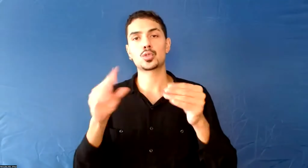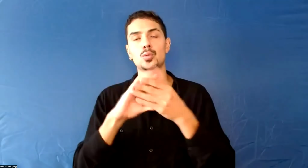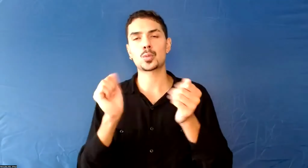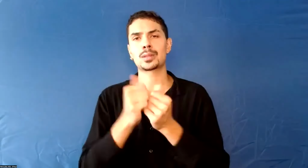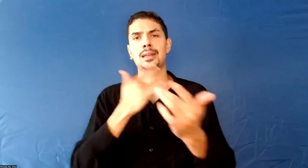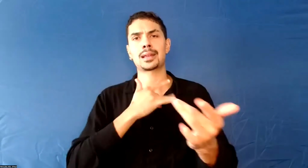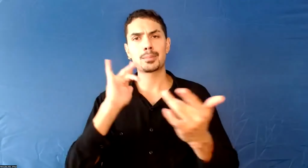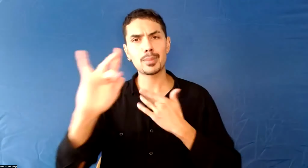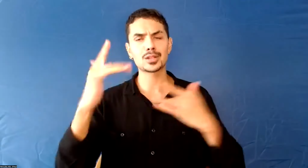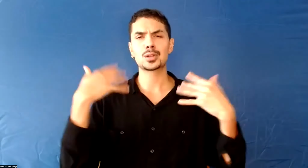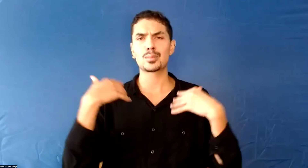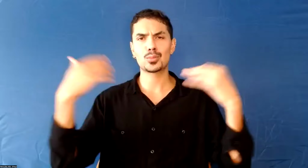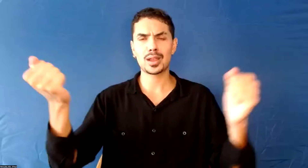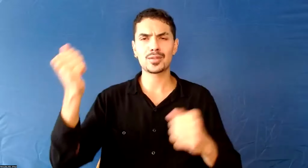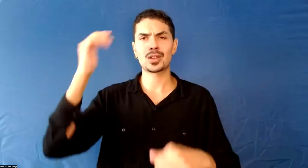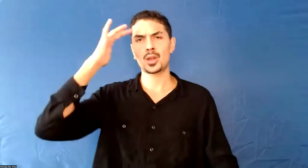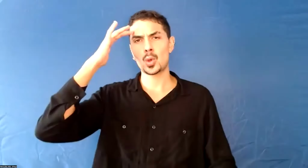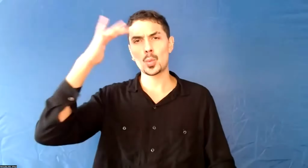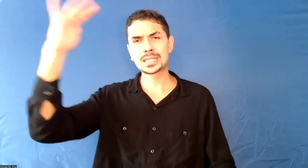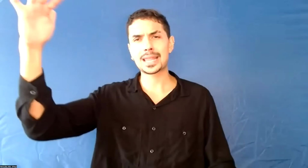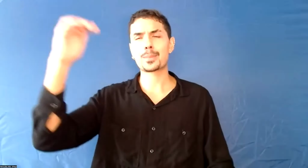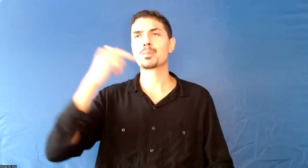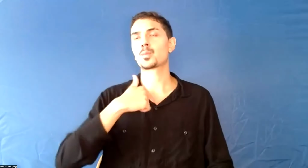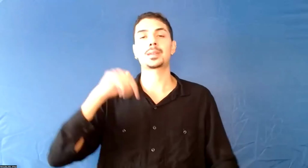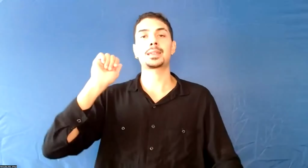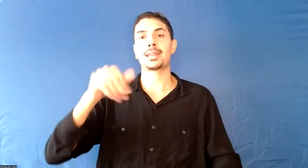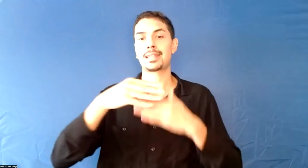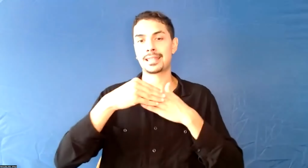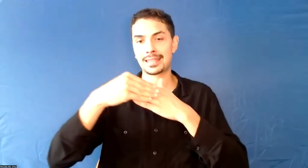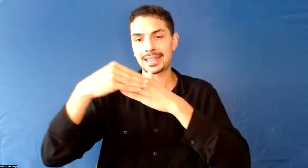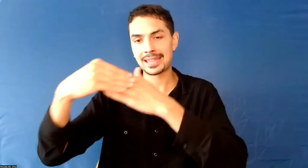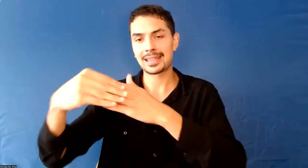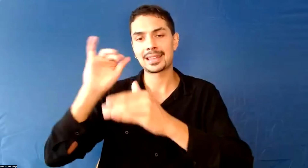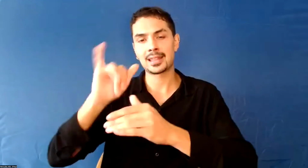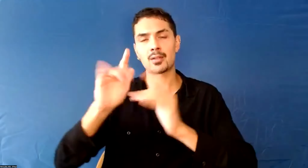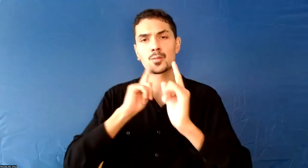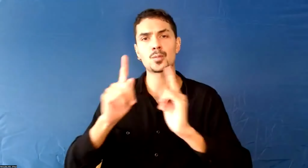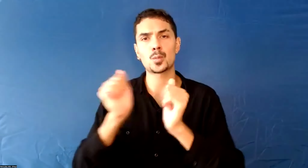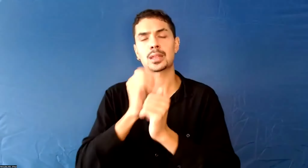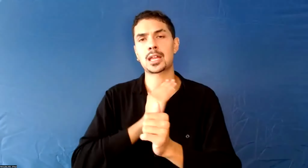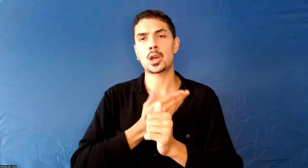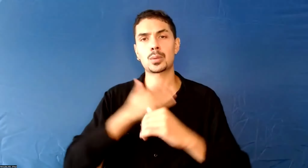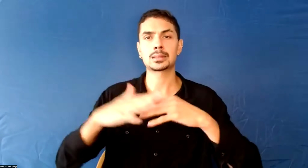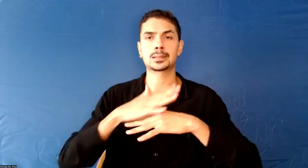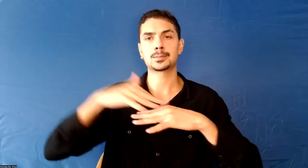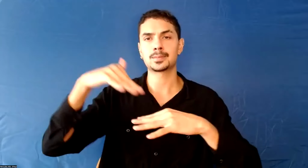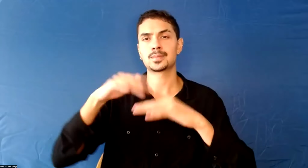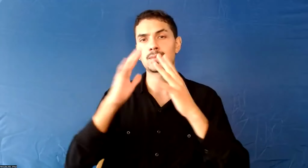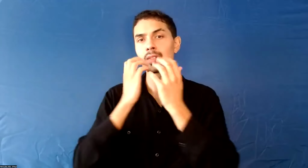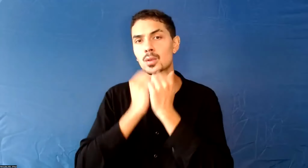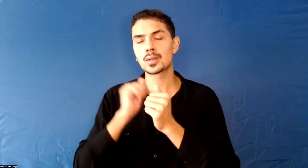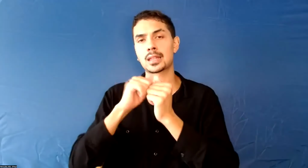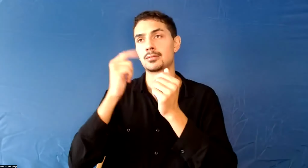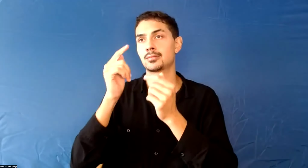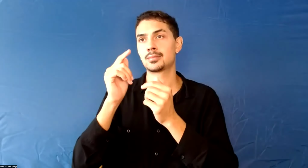and the bravery and the wisdom that we can lead that conversation with our Indigenous values, that withdrawing consent